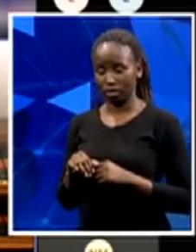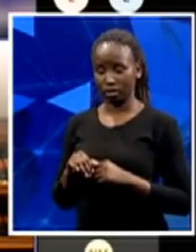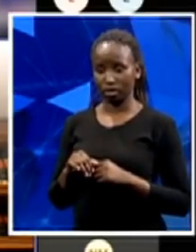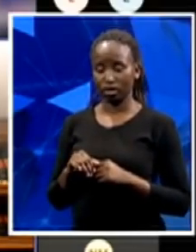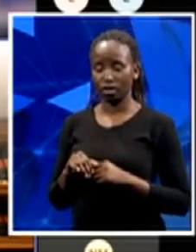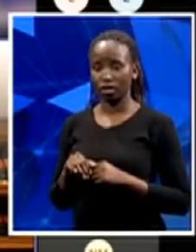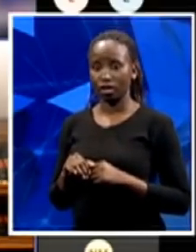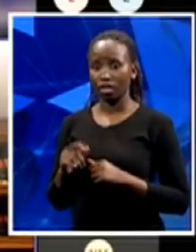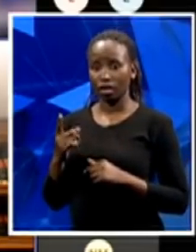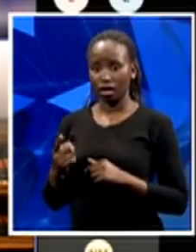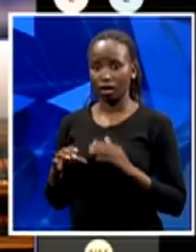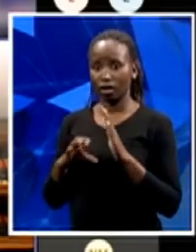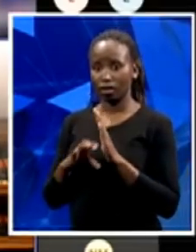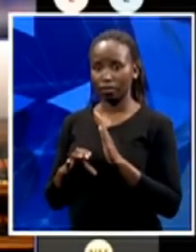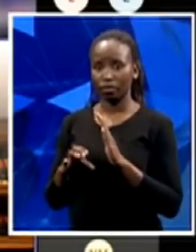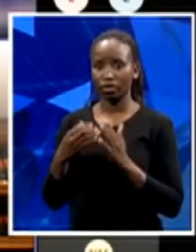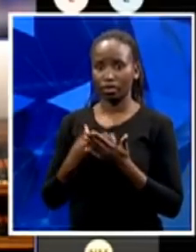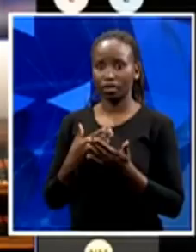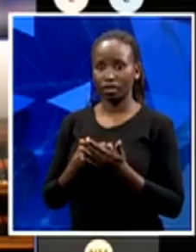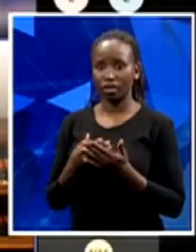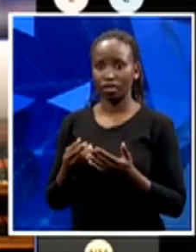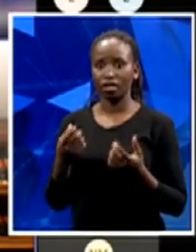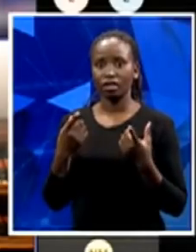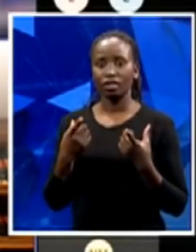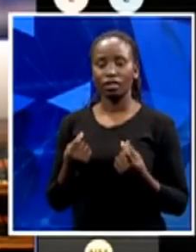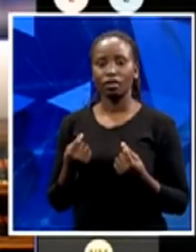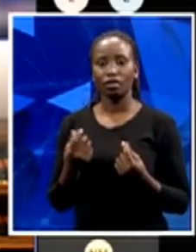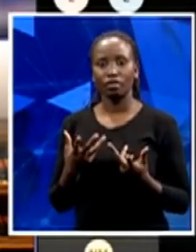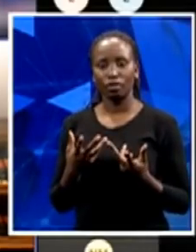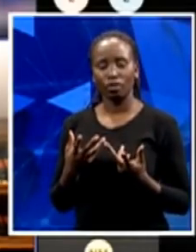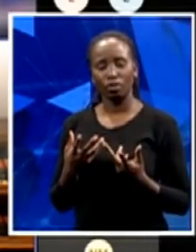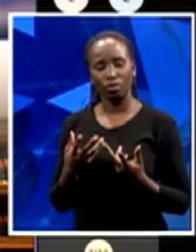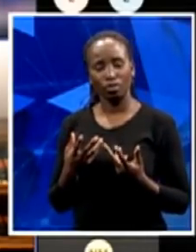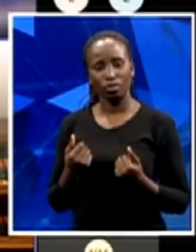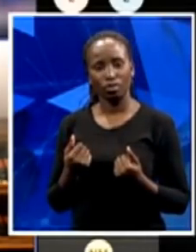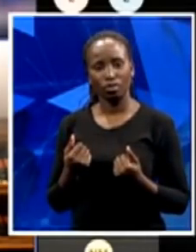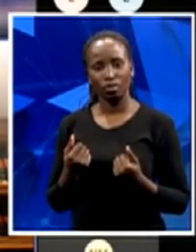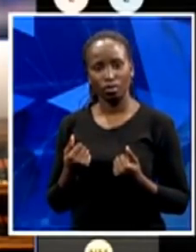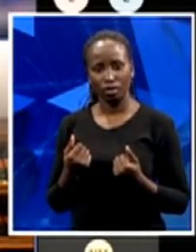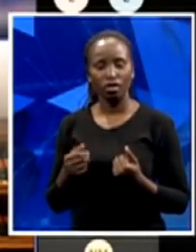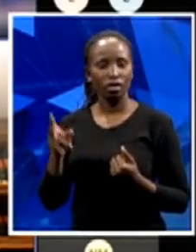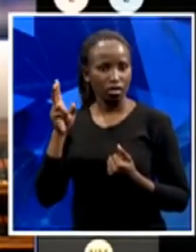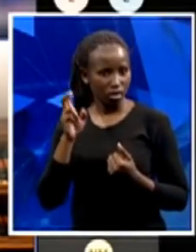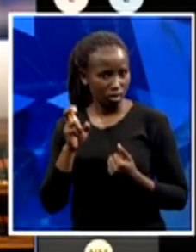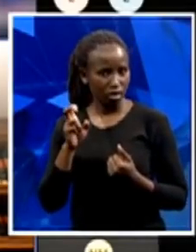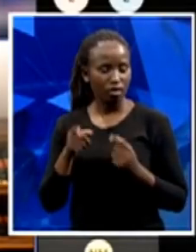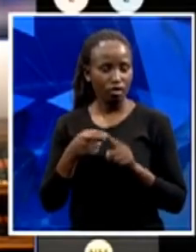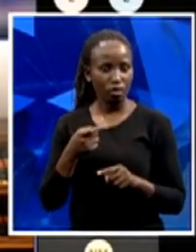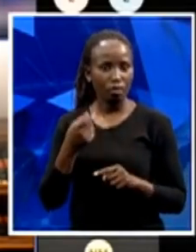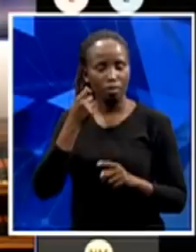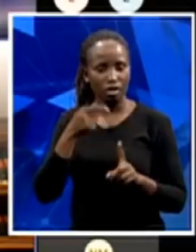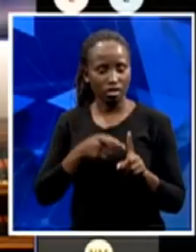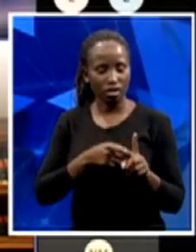businesslike, and to align oneself to the interpretation of Mr. Mawera would mean that the organization would effectively be